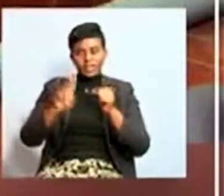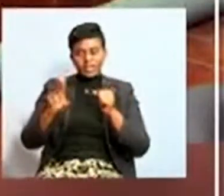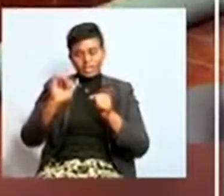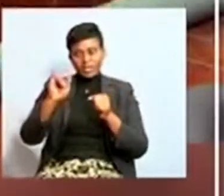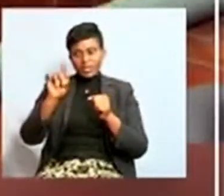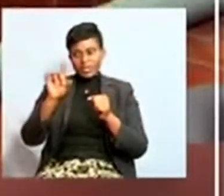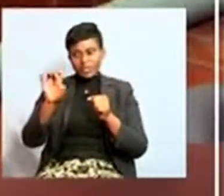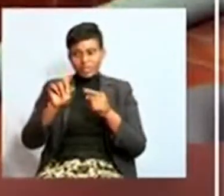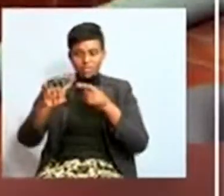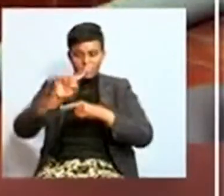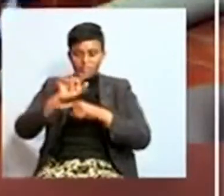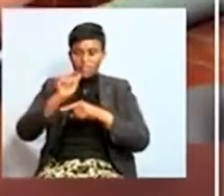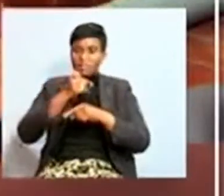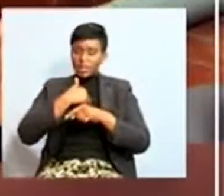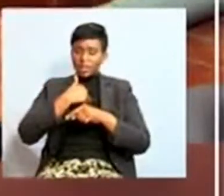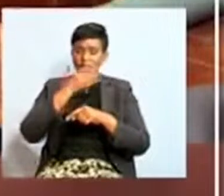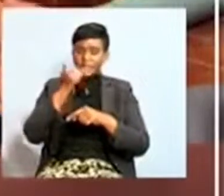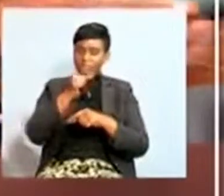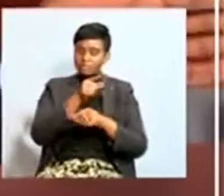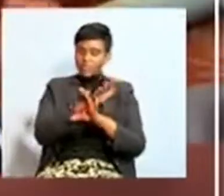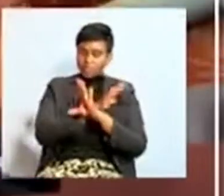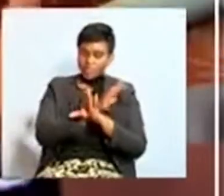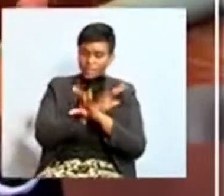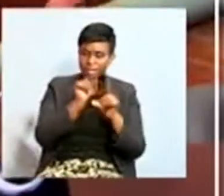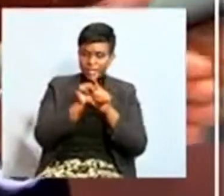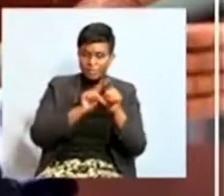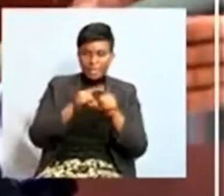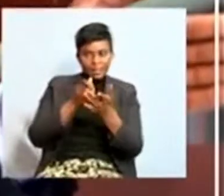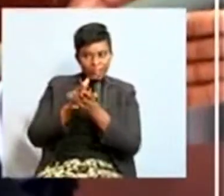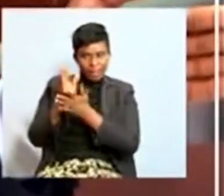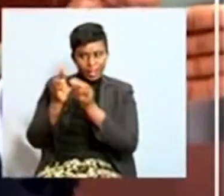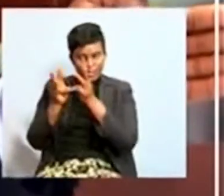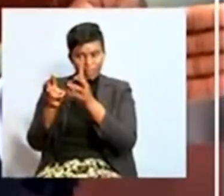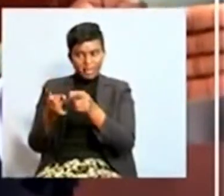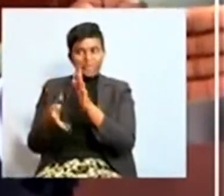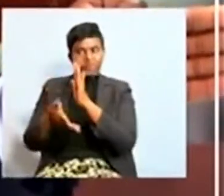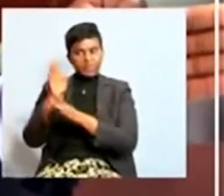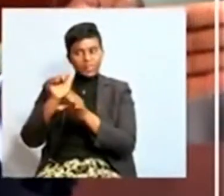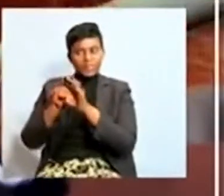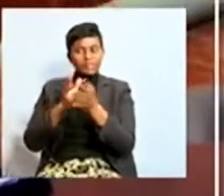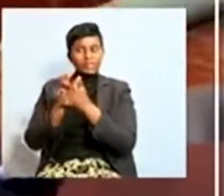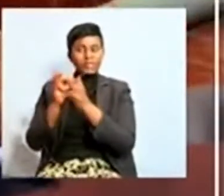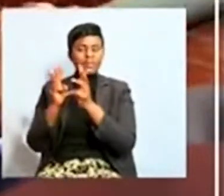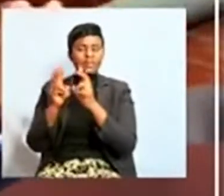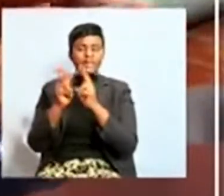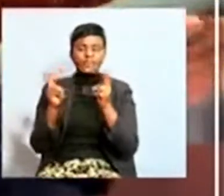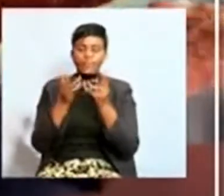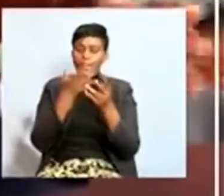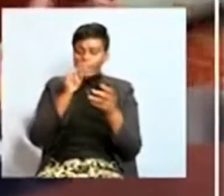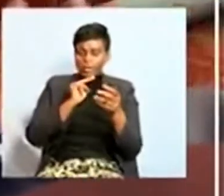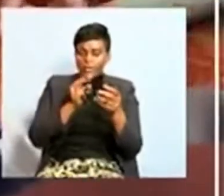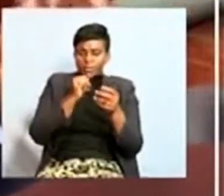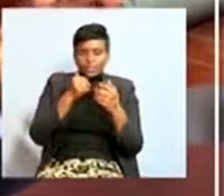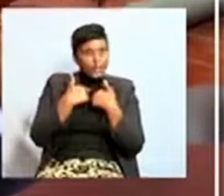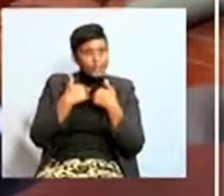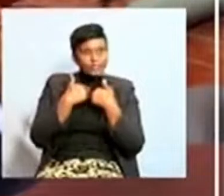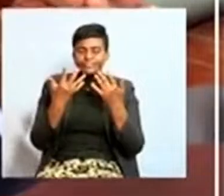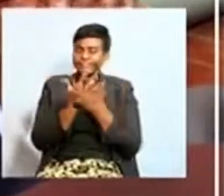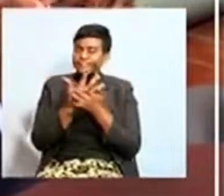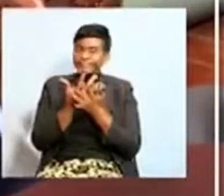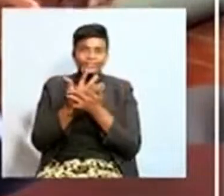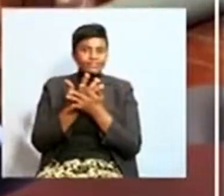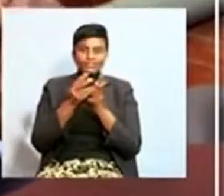today, Zambia goes in the right direction. So we shouldn't have any fears of